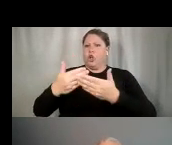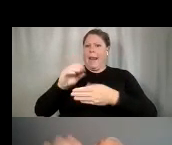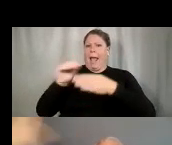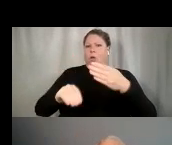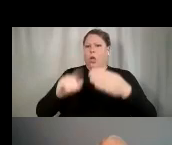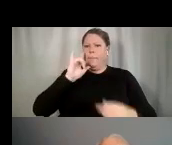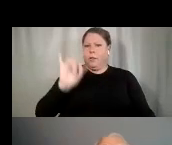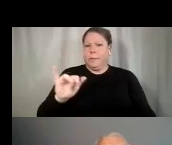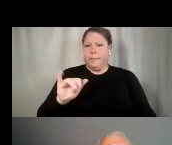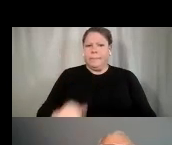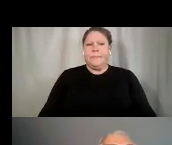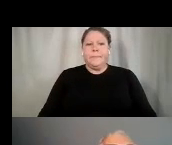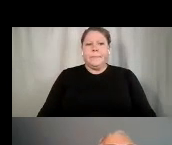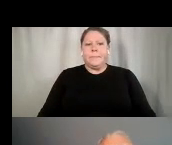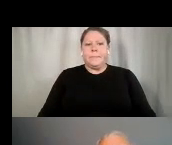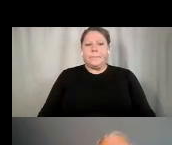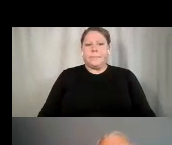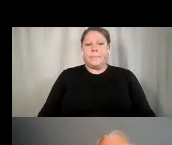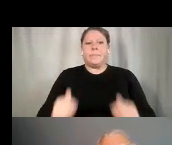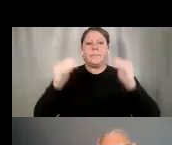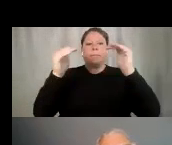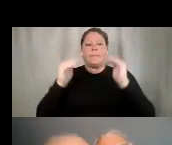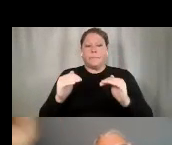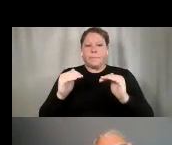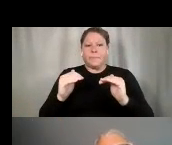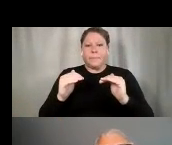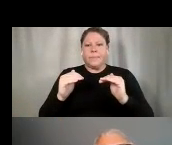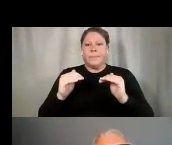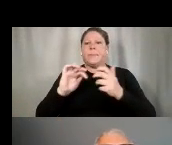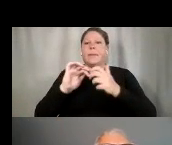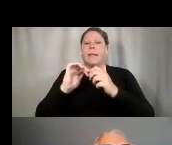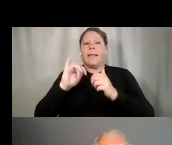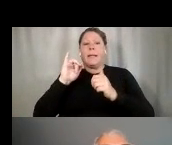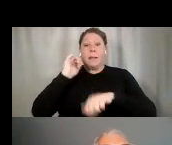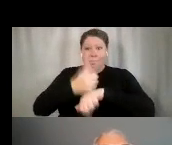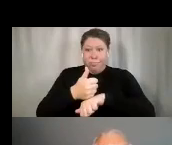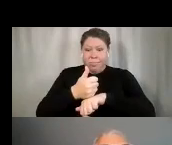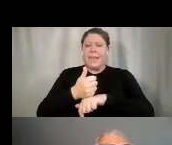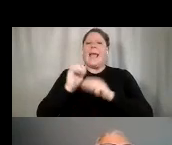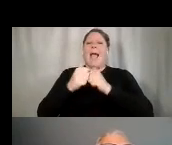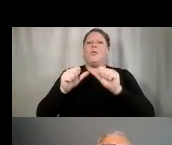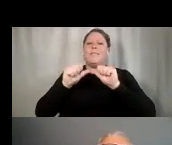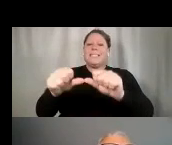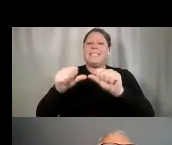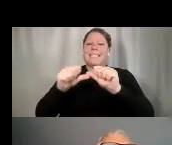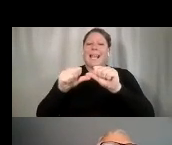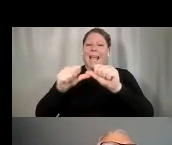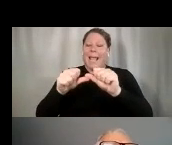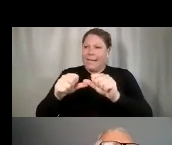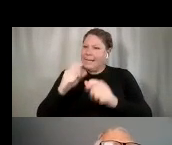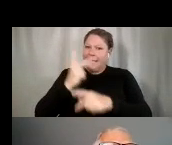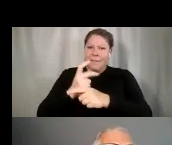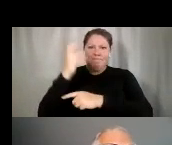then what do we look like in the long time? So that we're sustainability in the long game is we need to